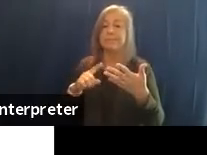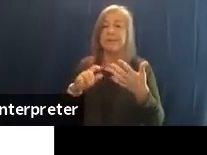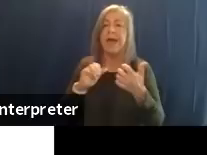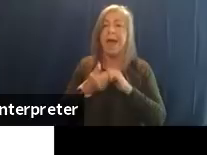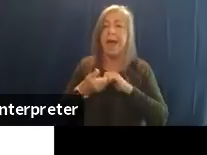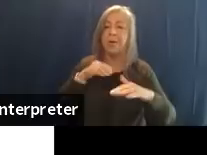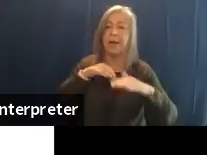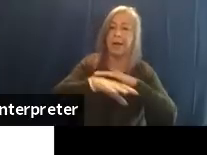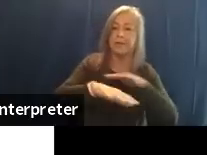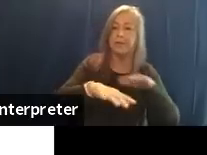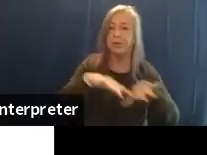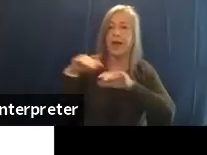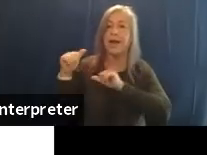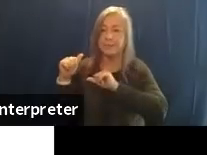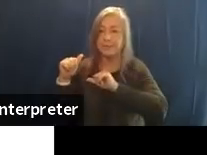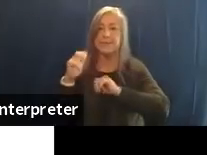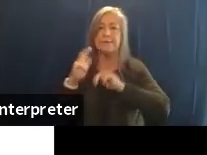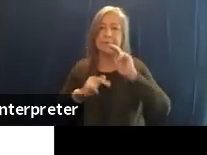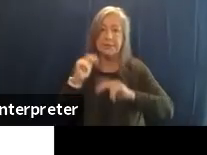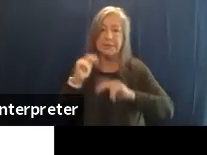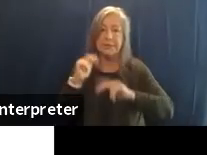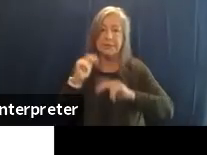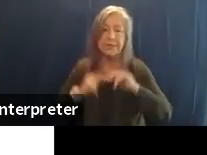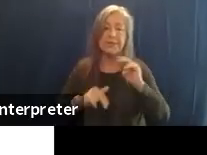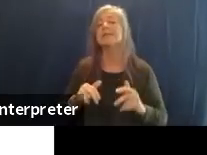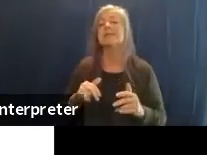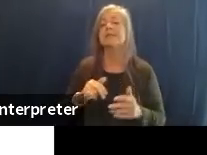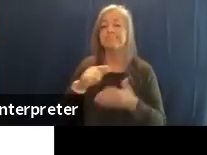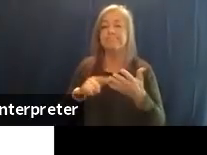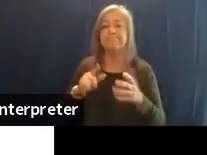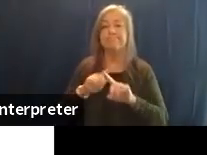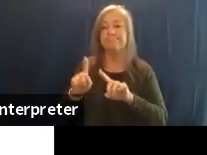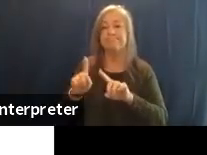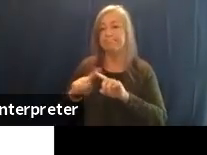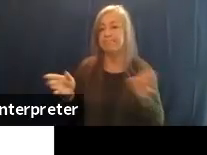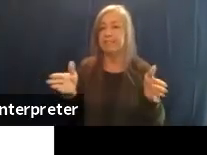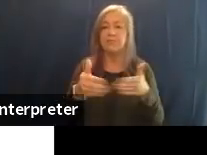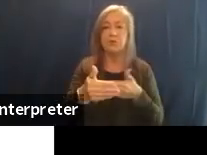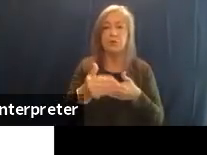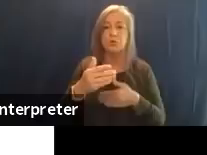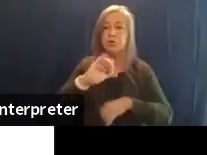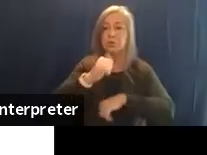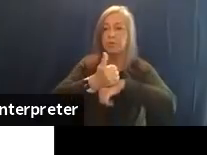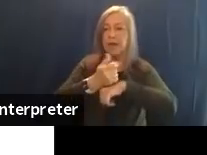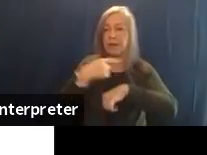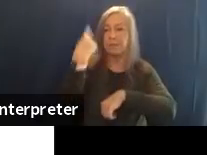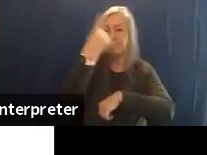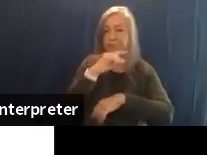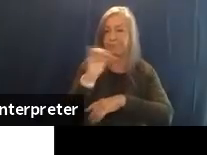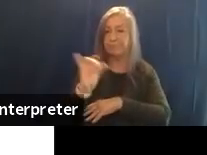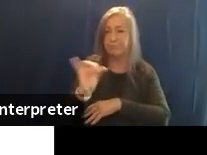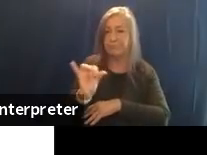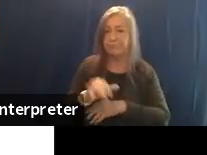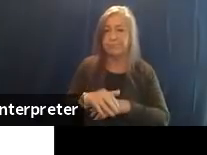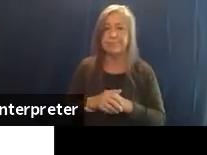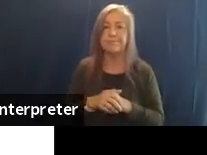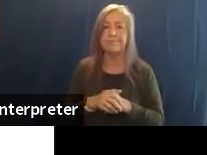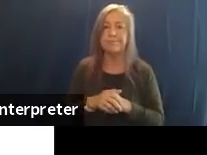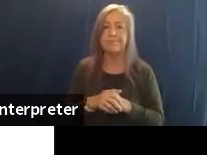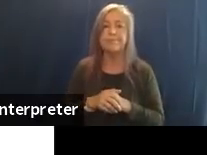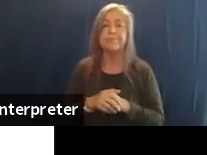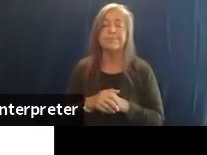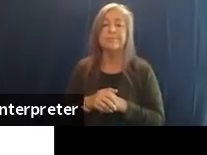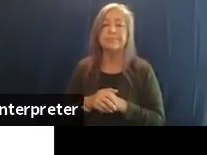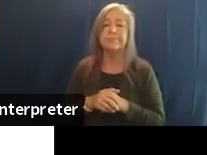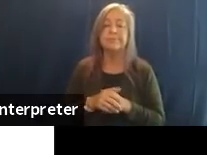physical distancing and the room setups that we are preparing for when kids come back to school, signs of COVID.